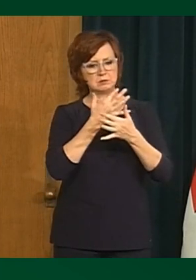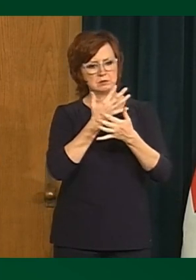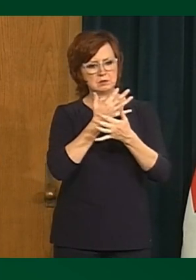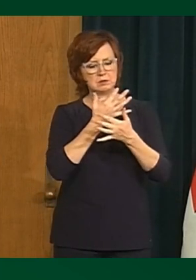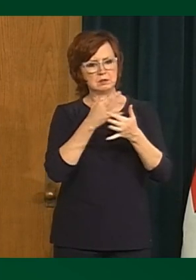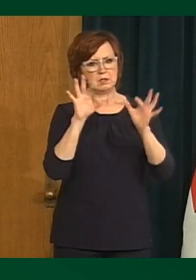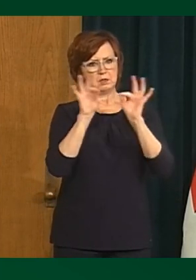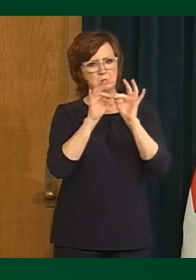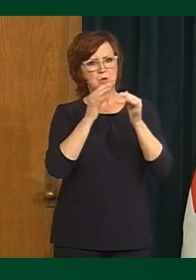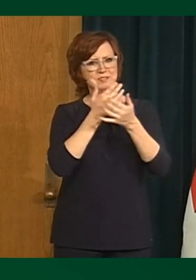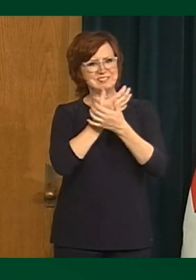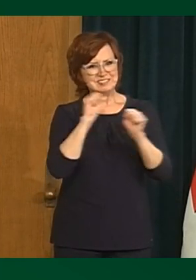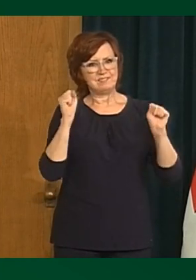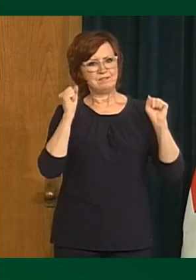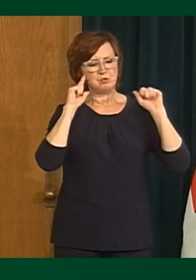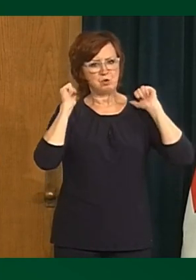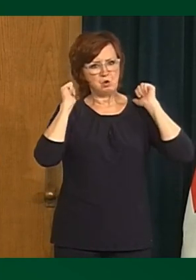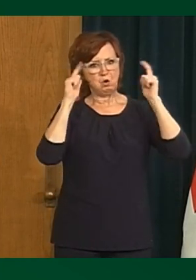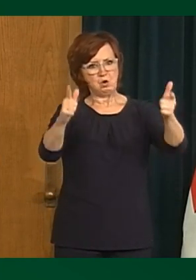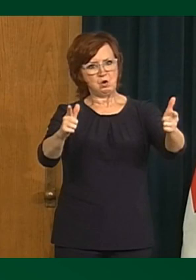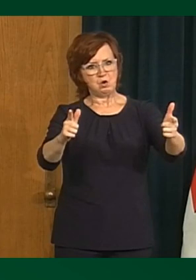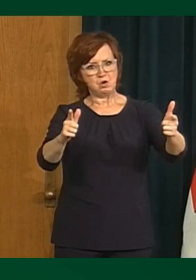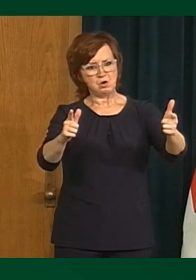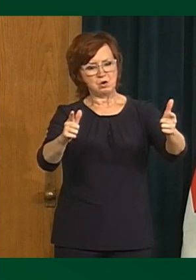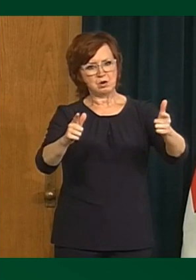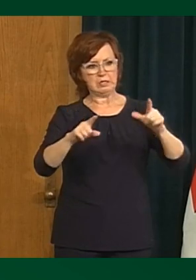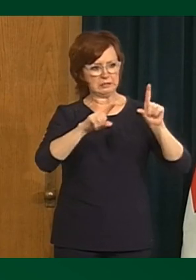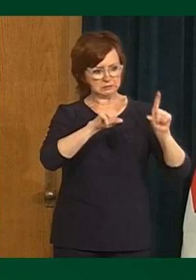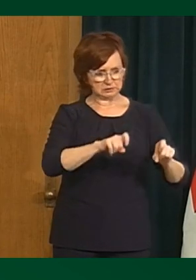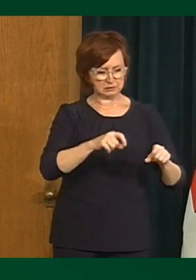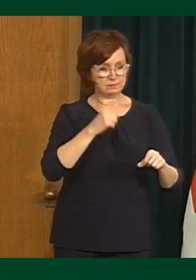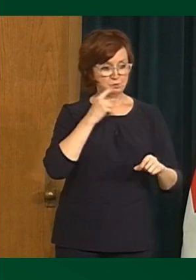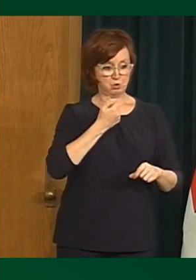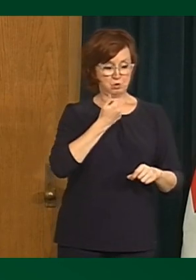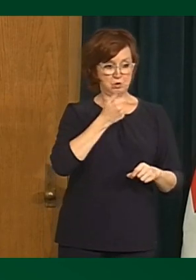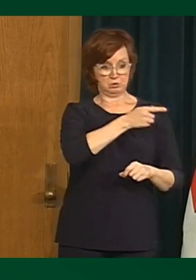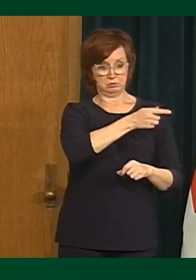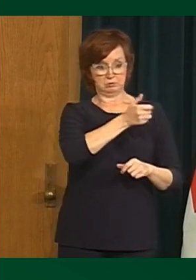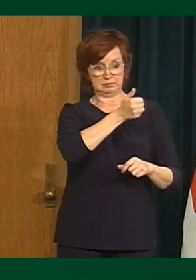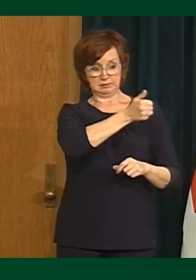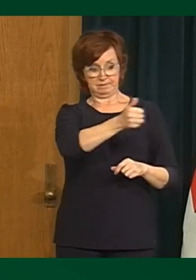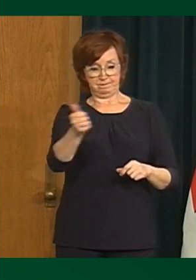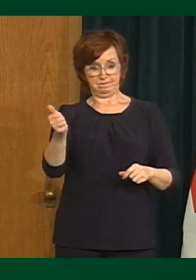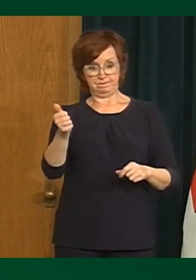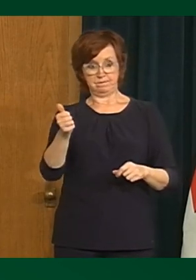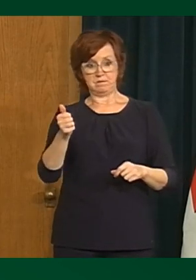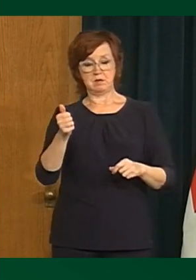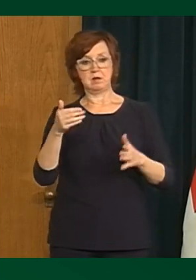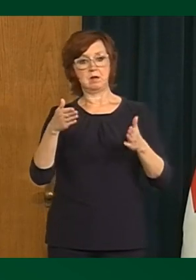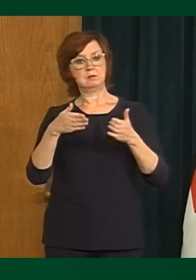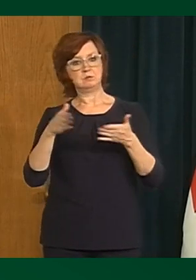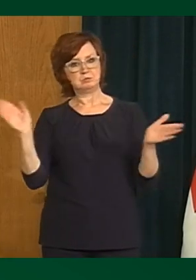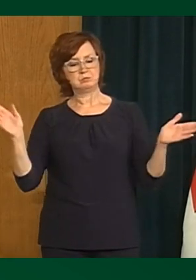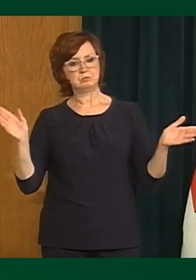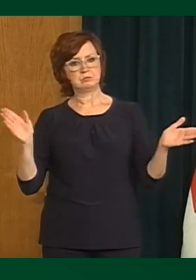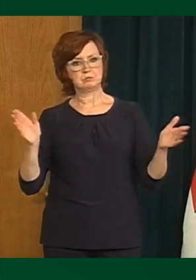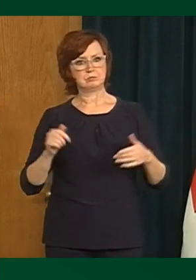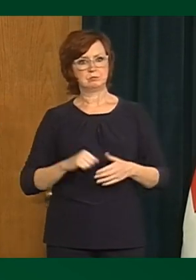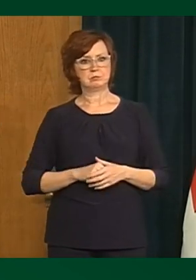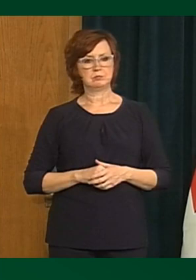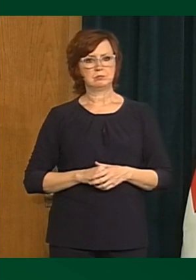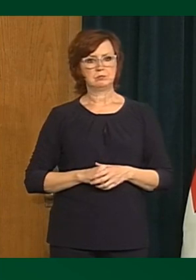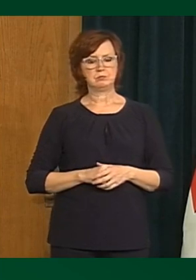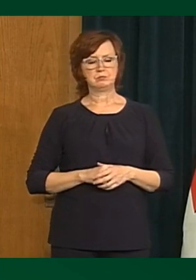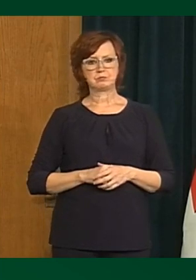testing, not just in terms of informing your own symptoms, but also in informing the broader community in terms of how much